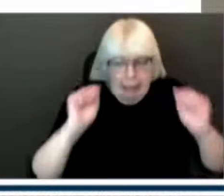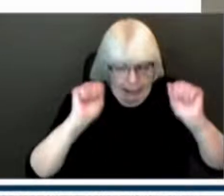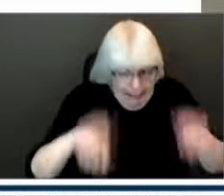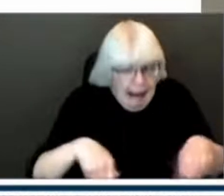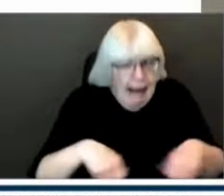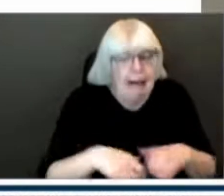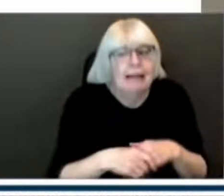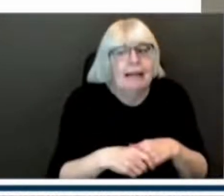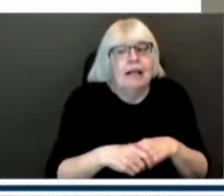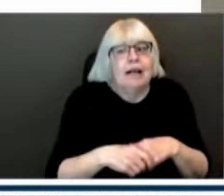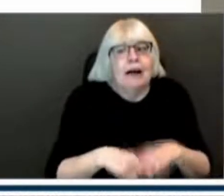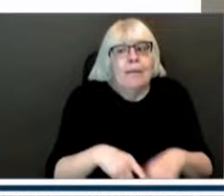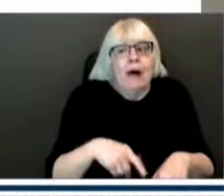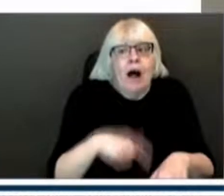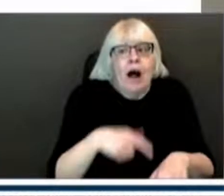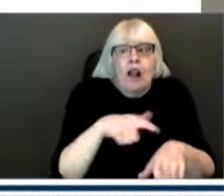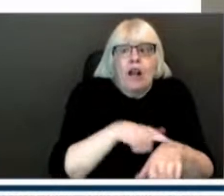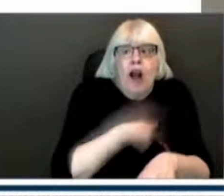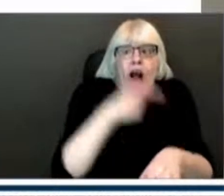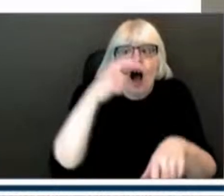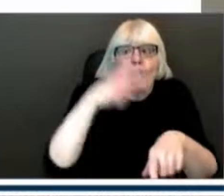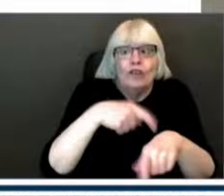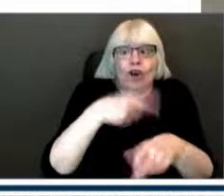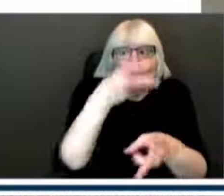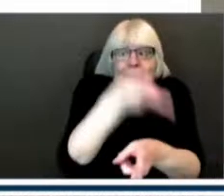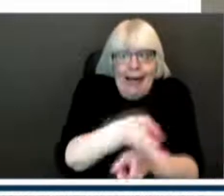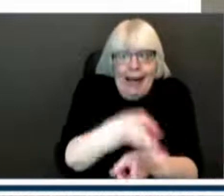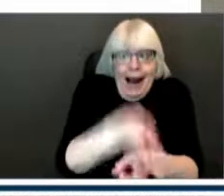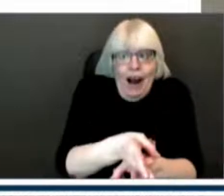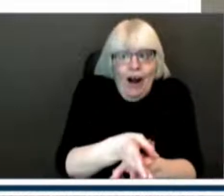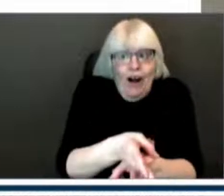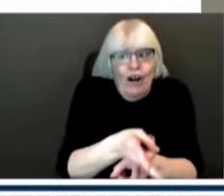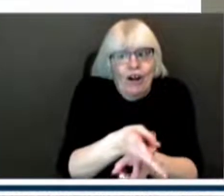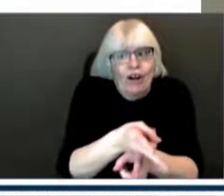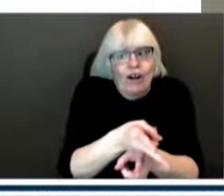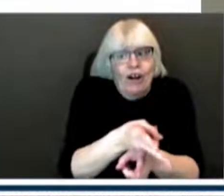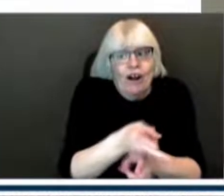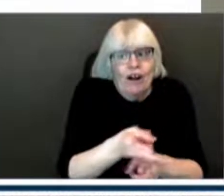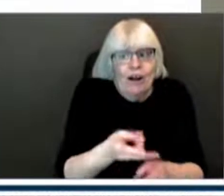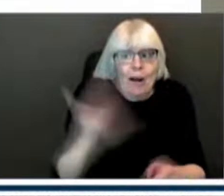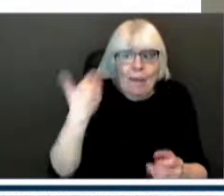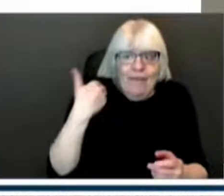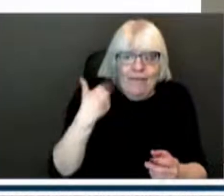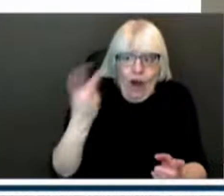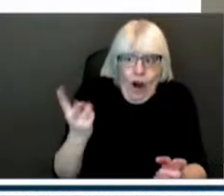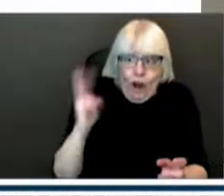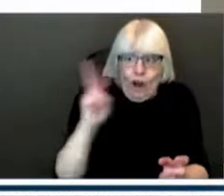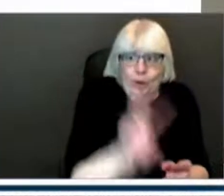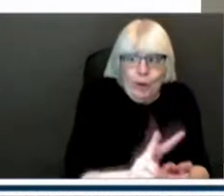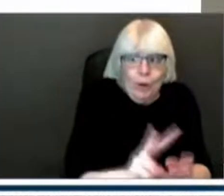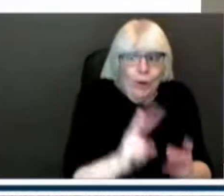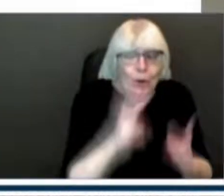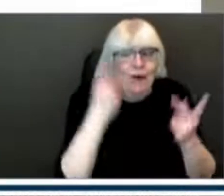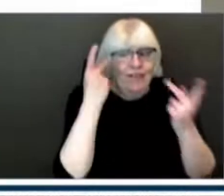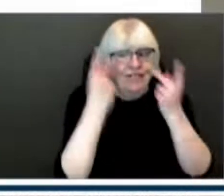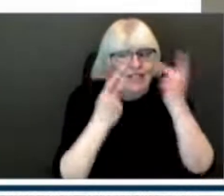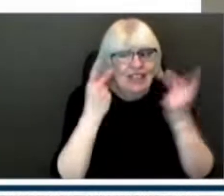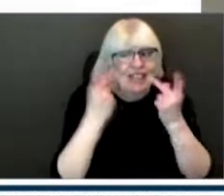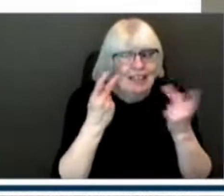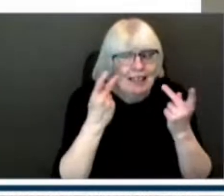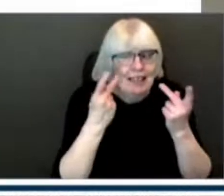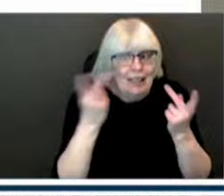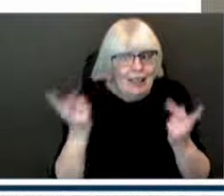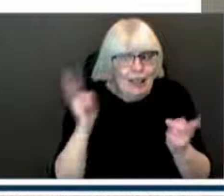can have now any 2 visitors at a time. We were restricting it to